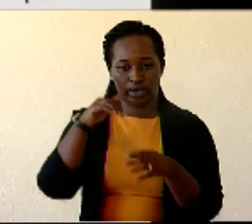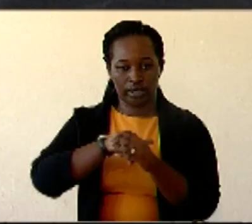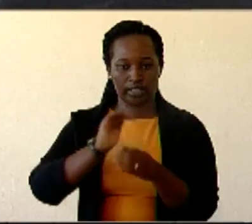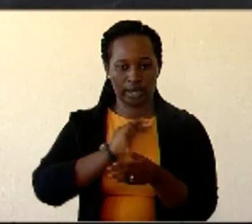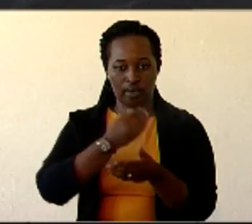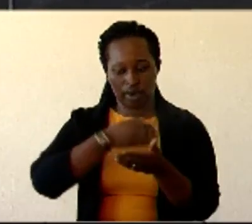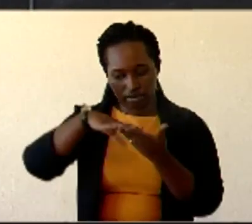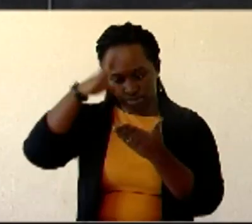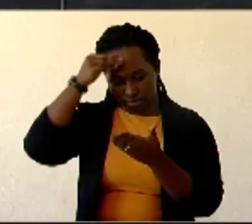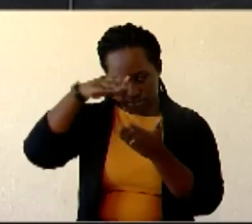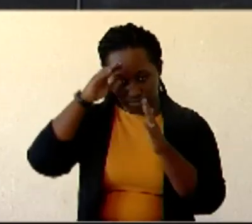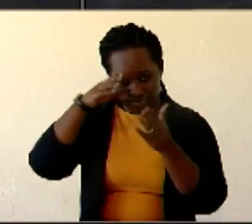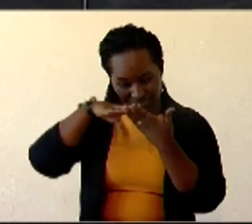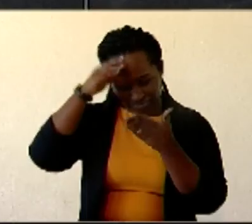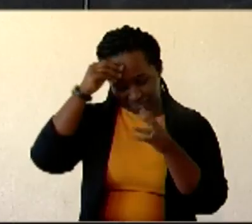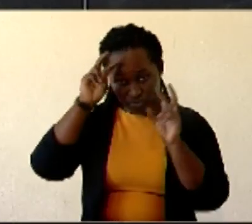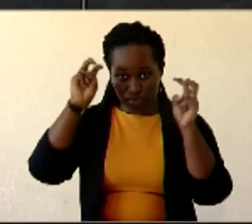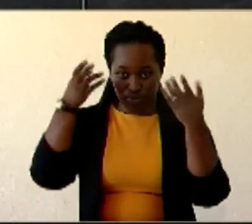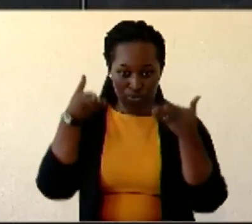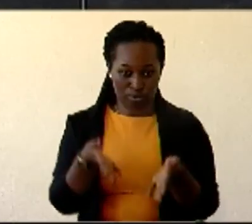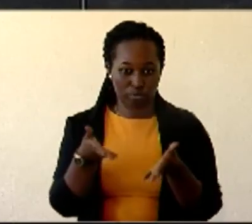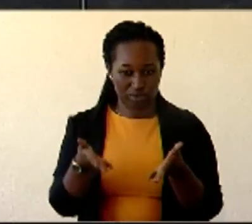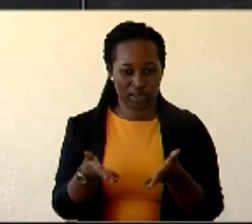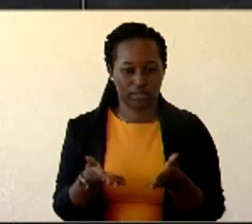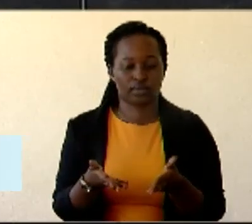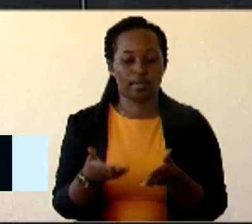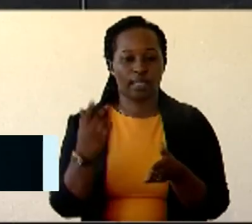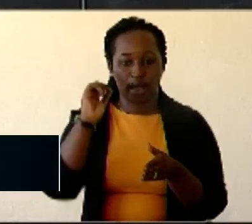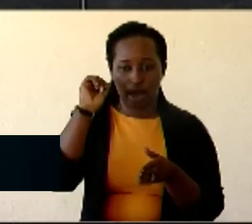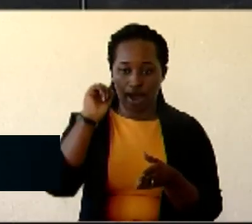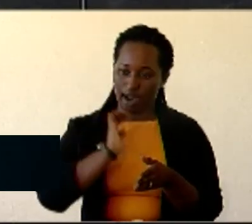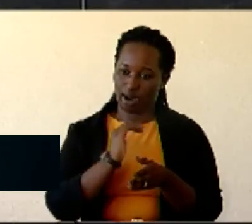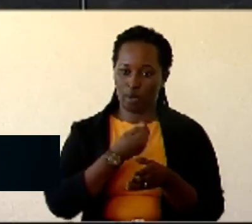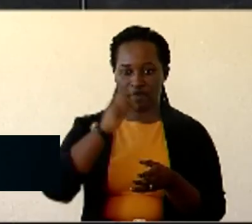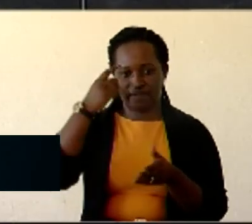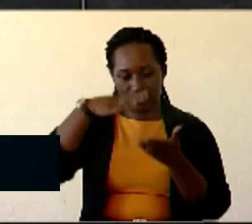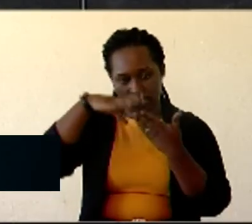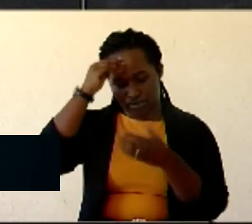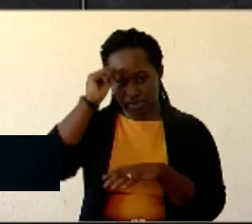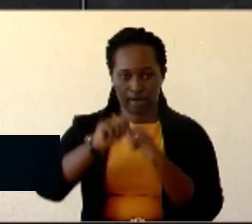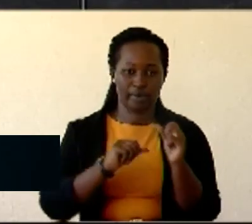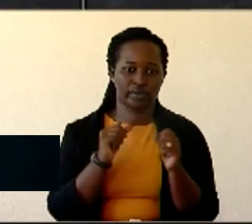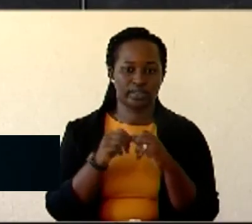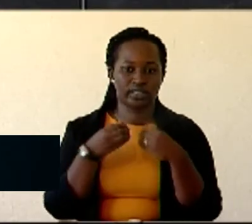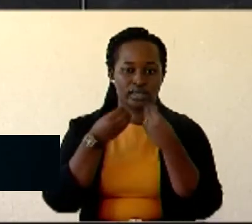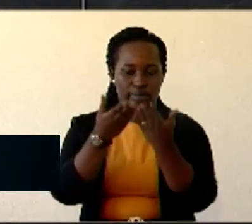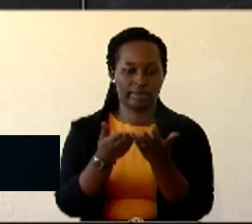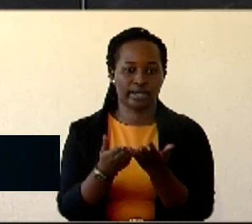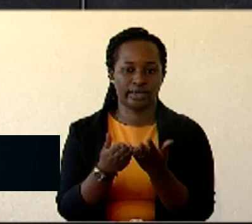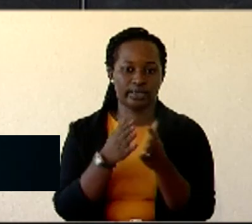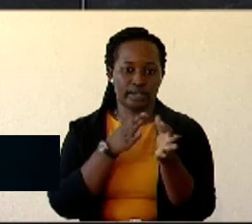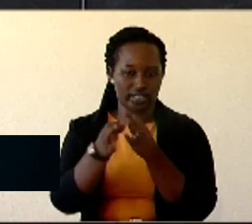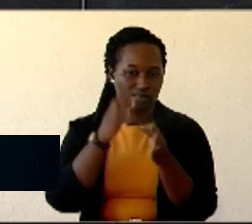today's new unit, which is the theory of supply, our first lesson will be about the supply. We shall explain